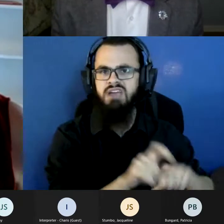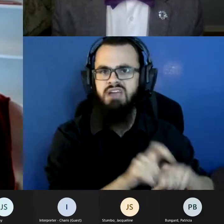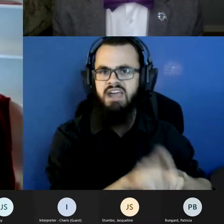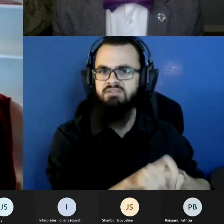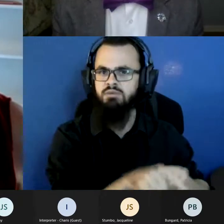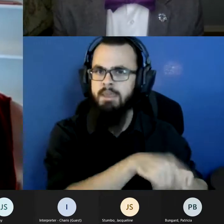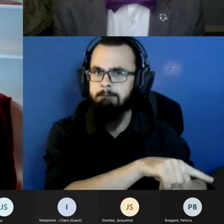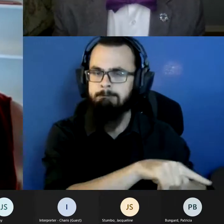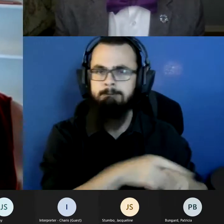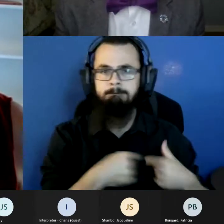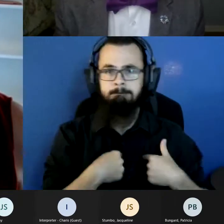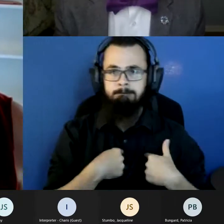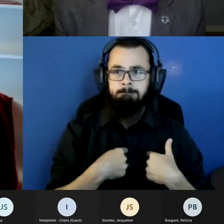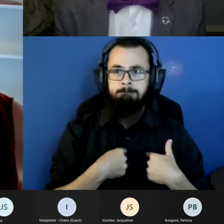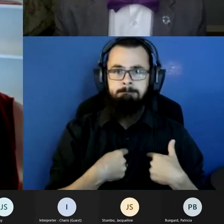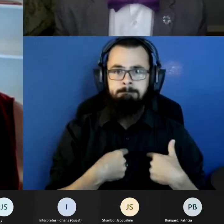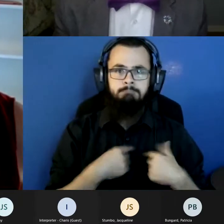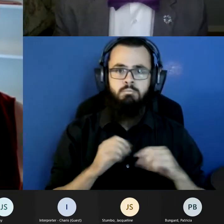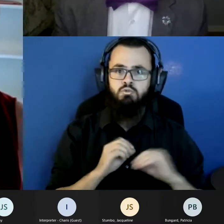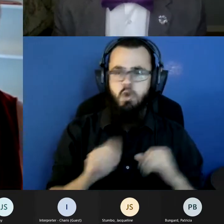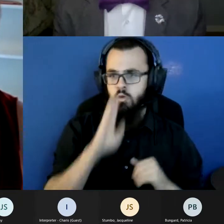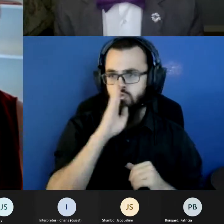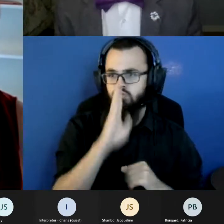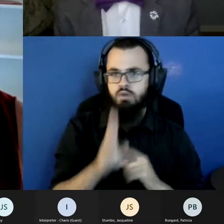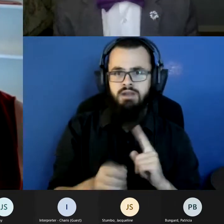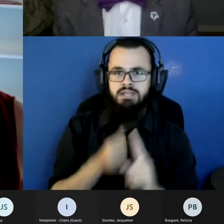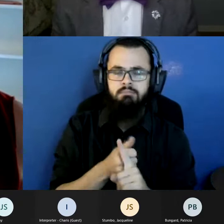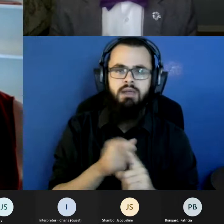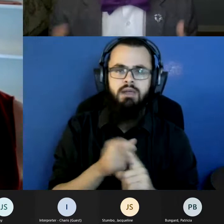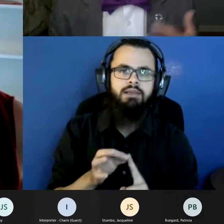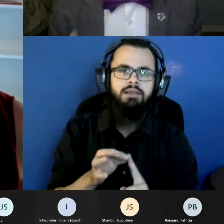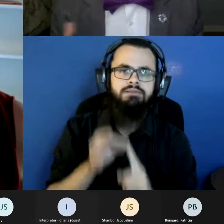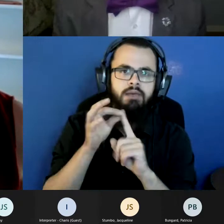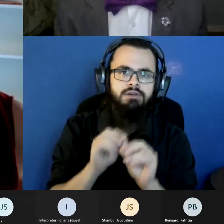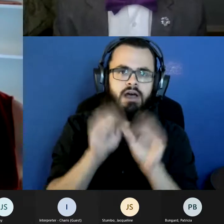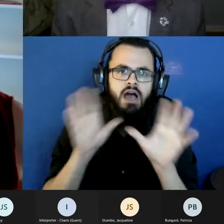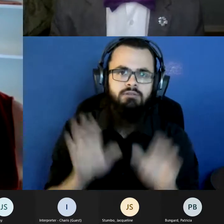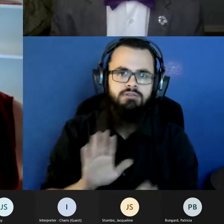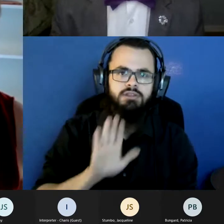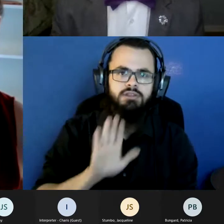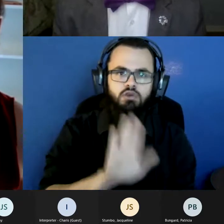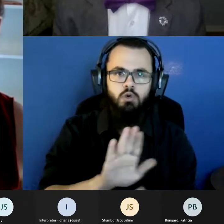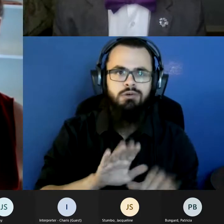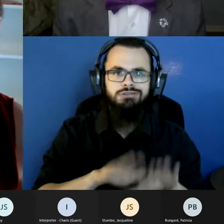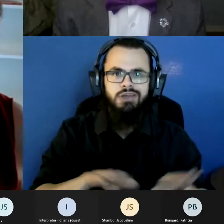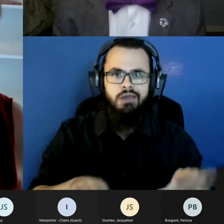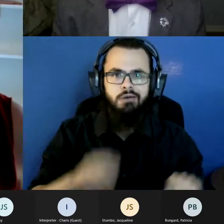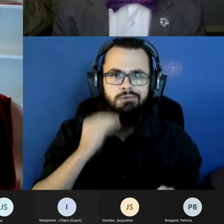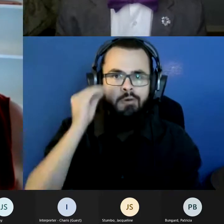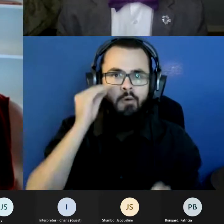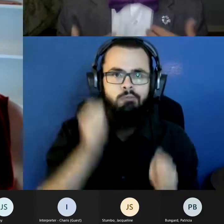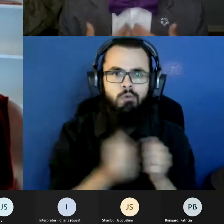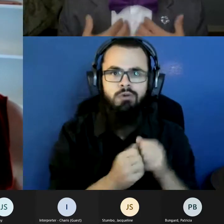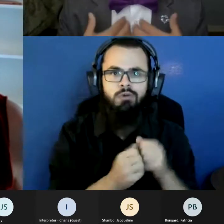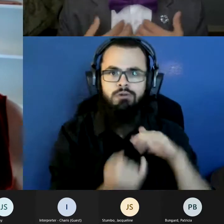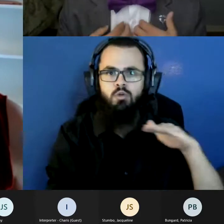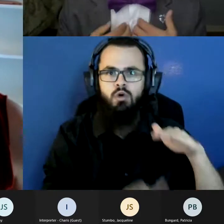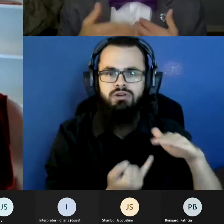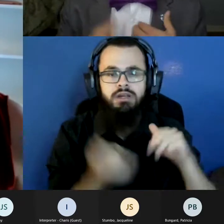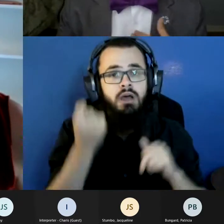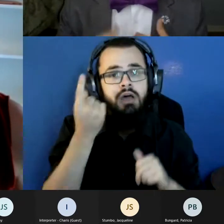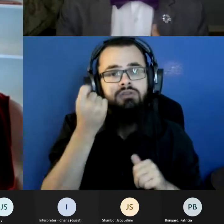that point, other than you have a child at home that's quarantining. And certainly, right, there's the childcare elements that come with that. But